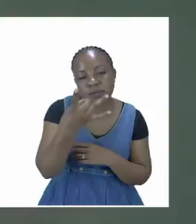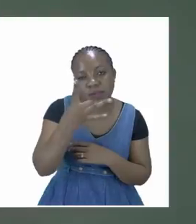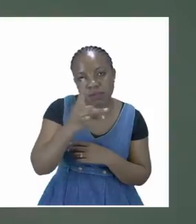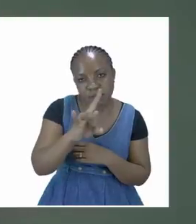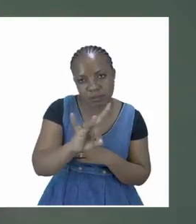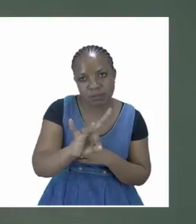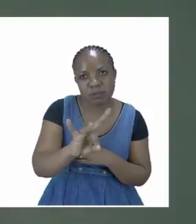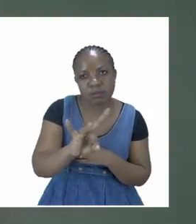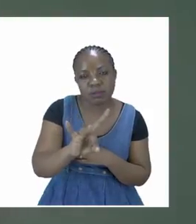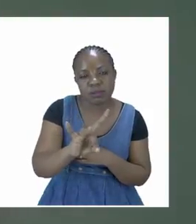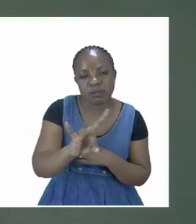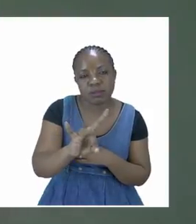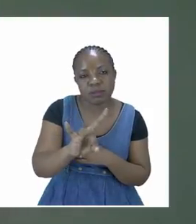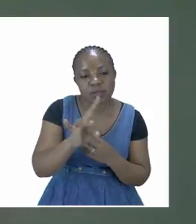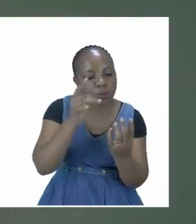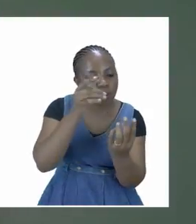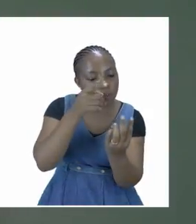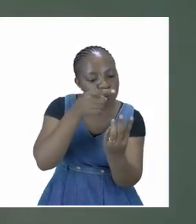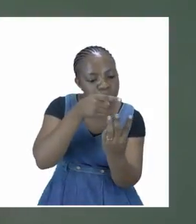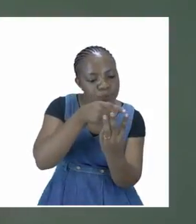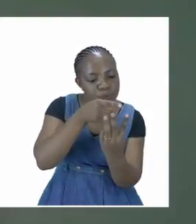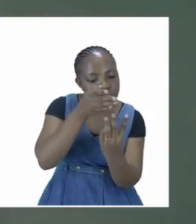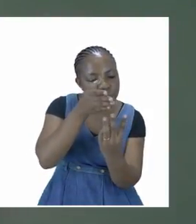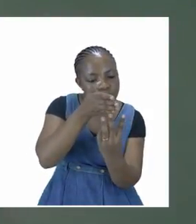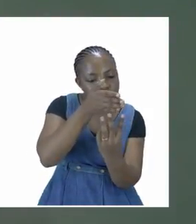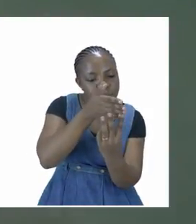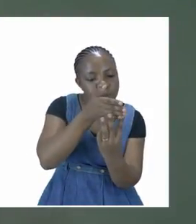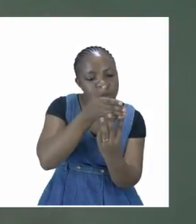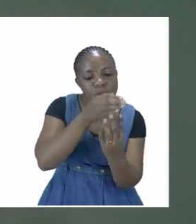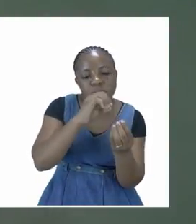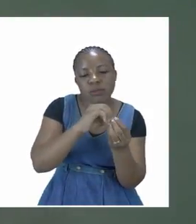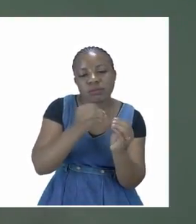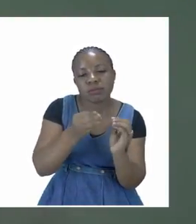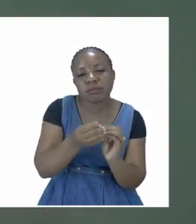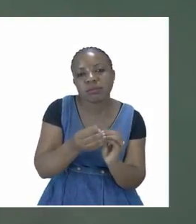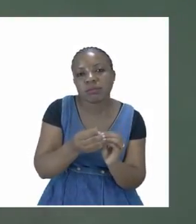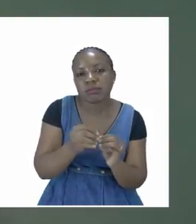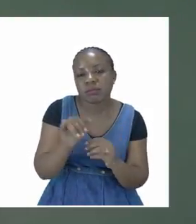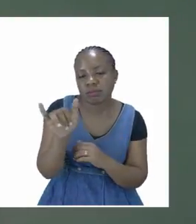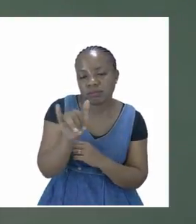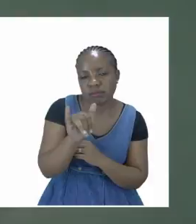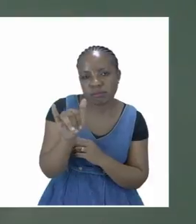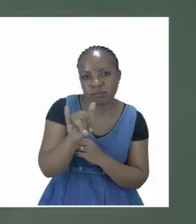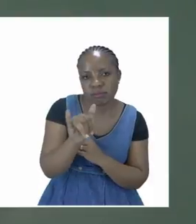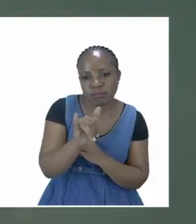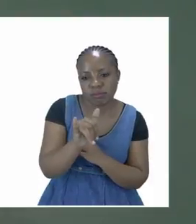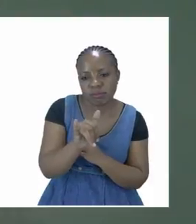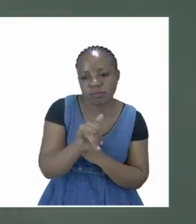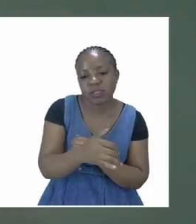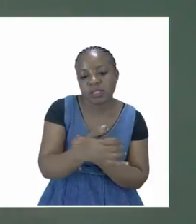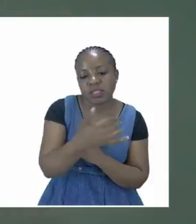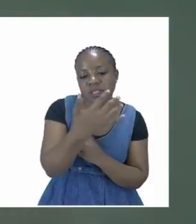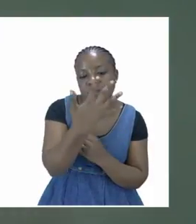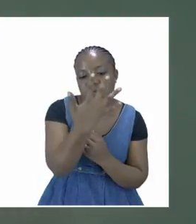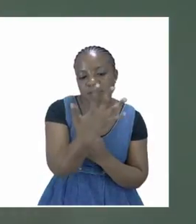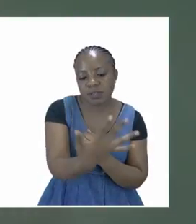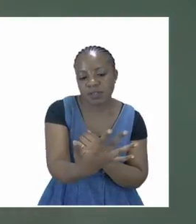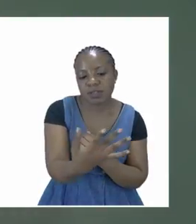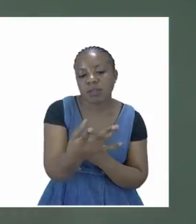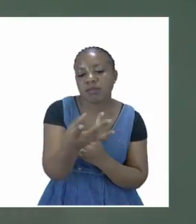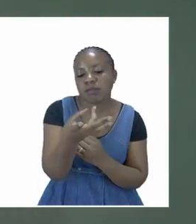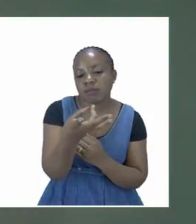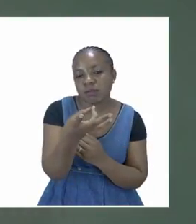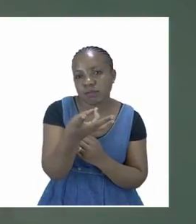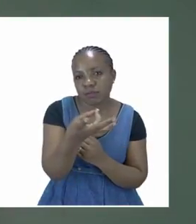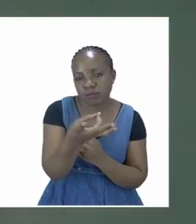here it is. We have our 58. So what we are going to do now is look for the one in